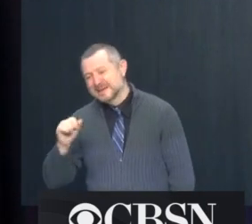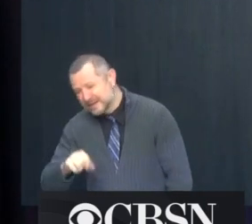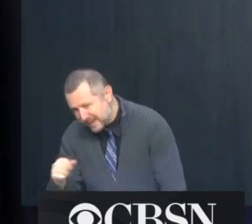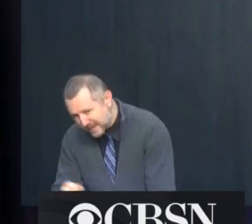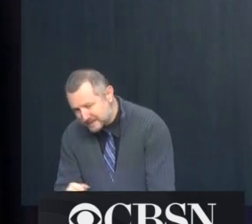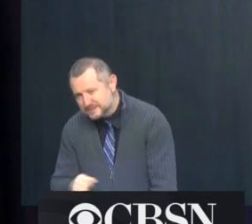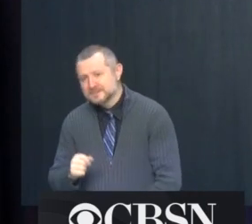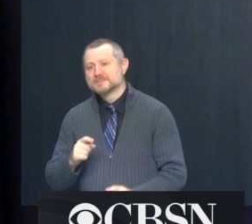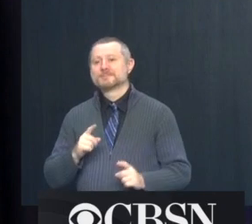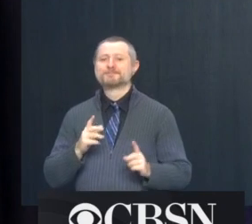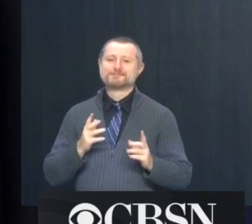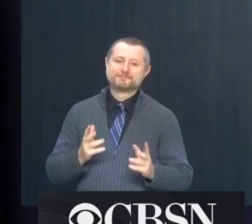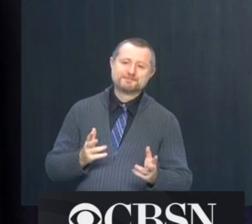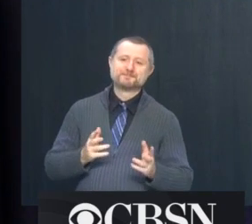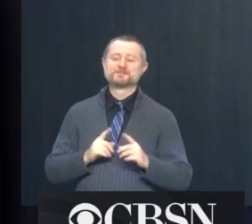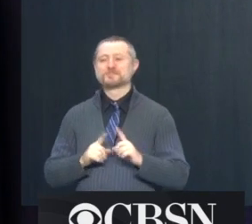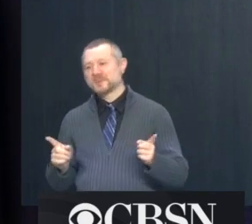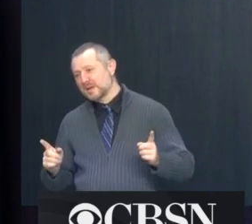what